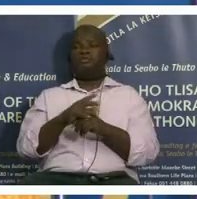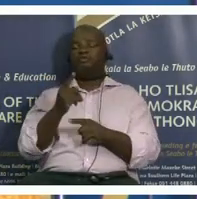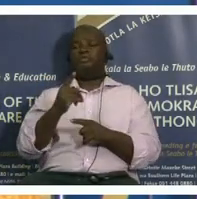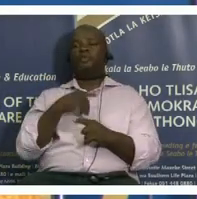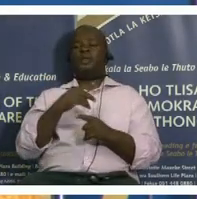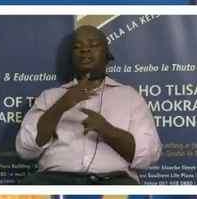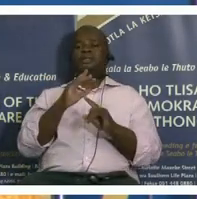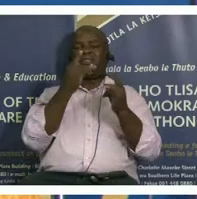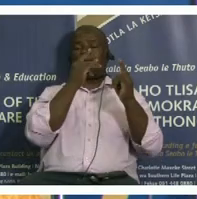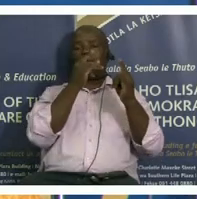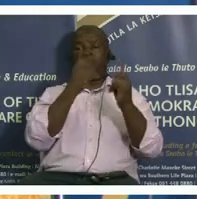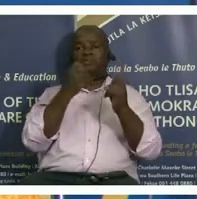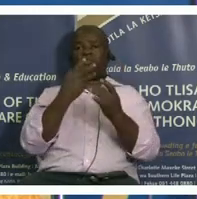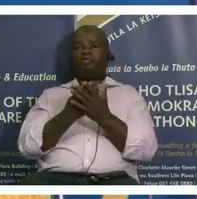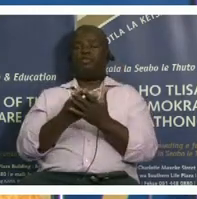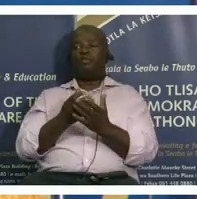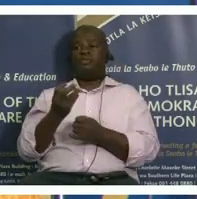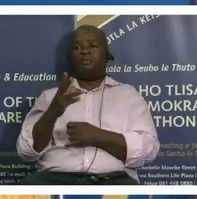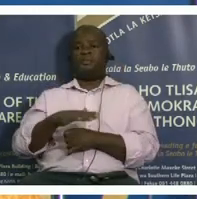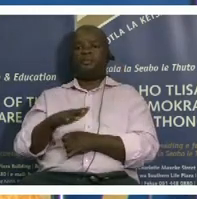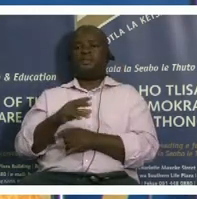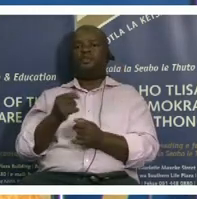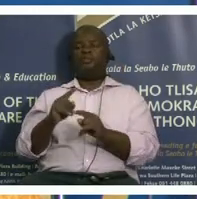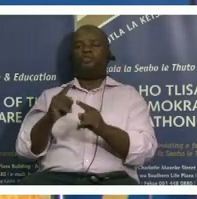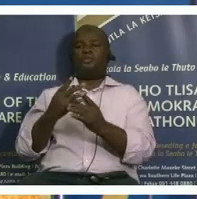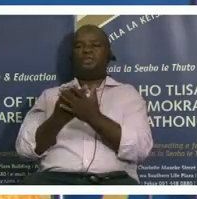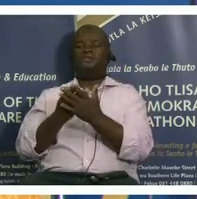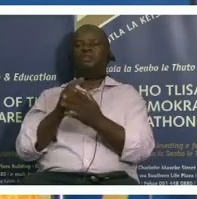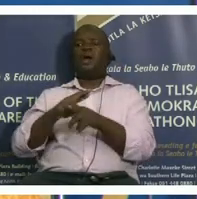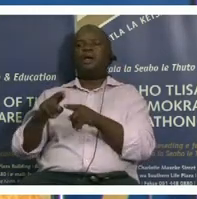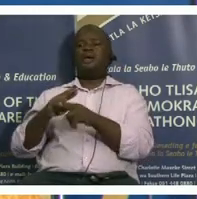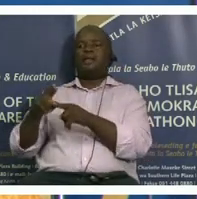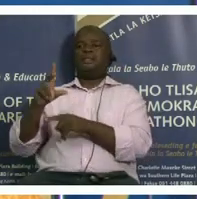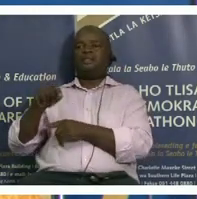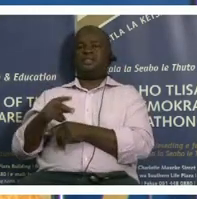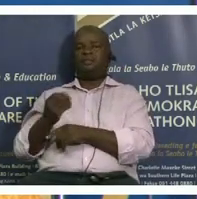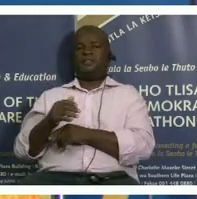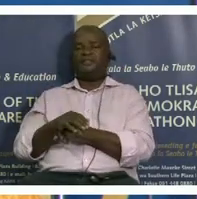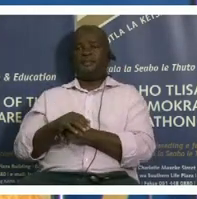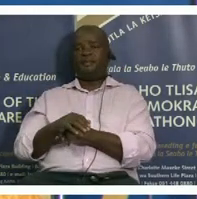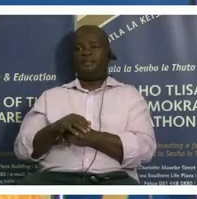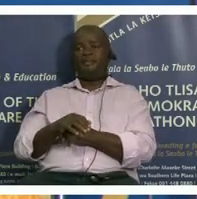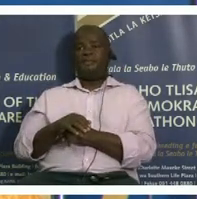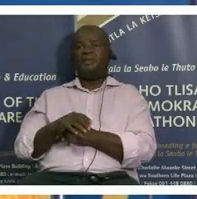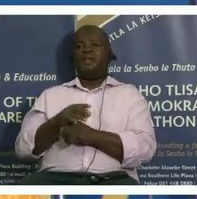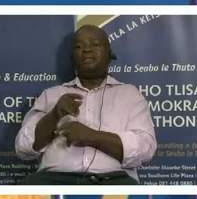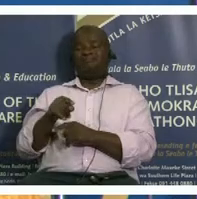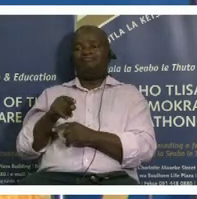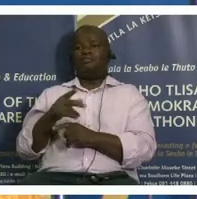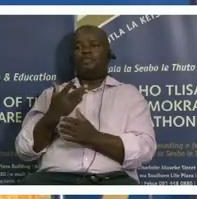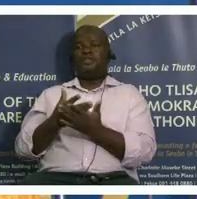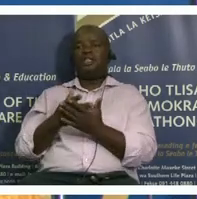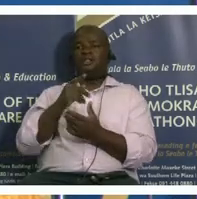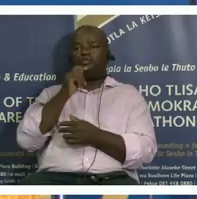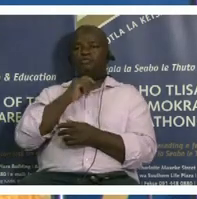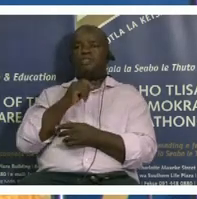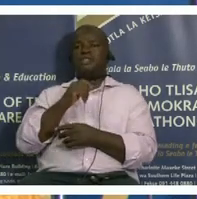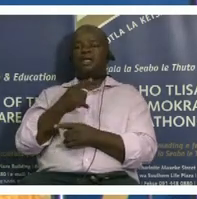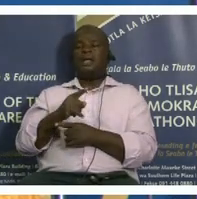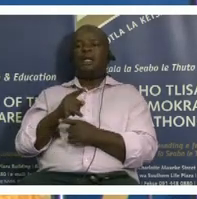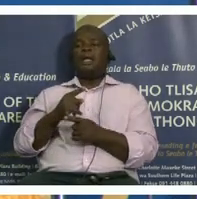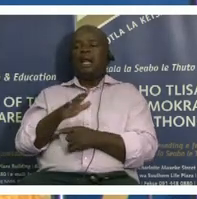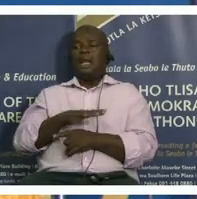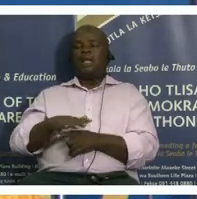centers to provide affordable rental housing. This process entails the acquisition of vacant land,